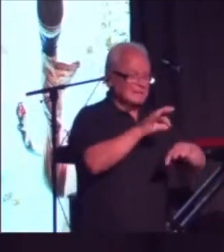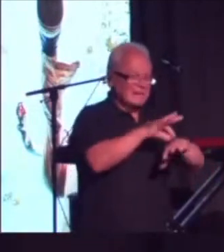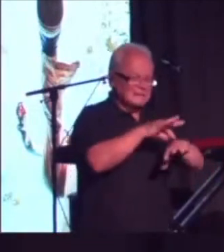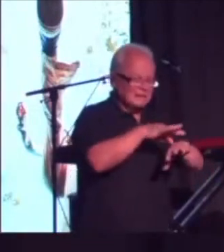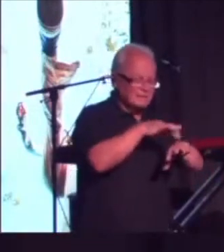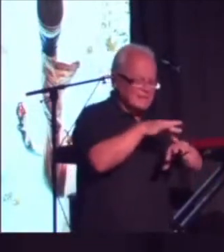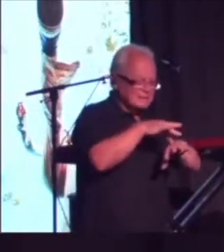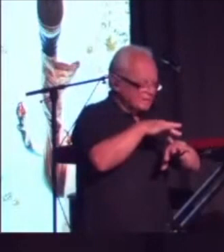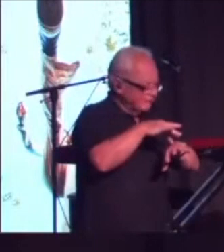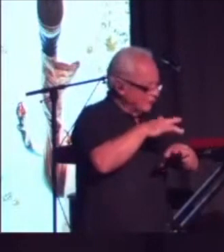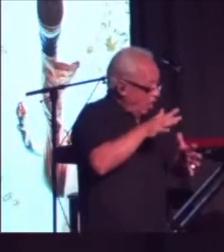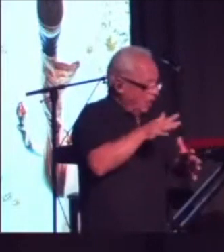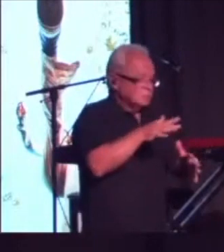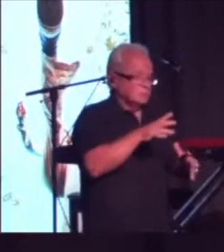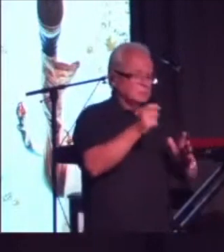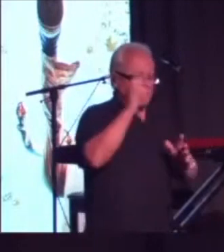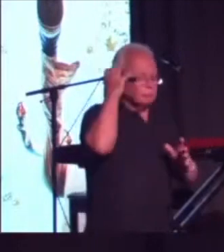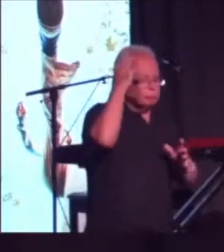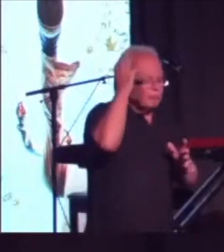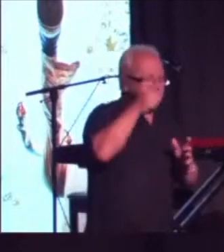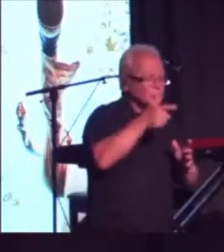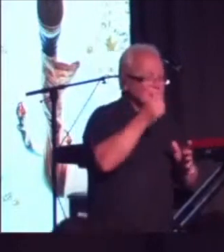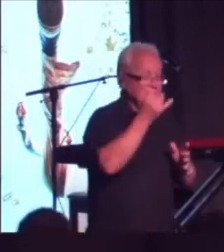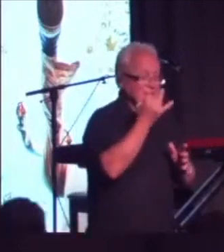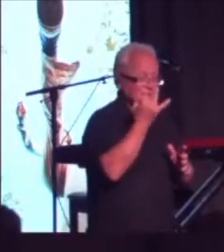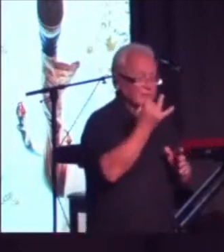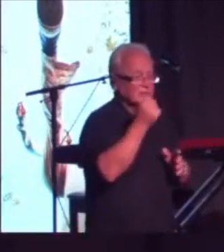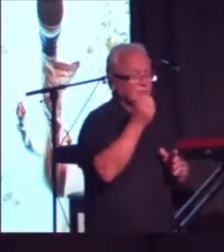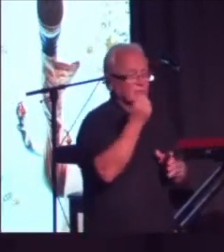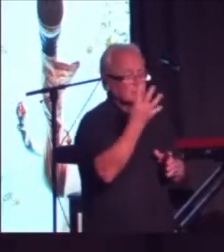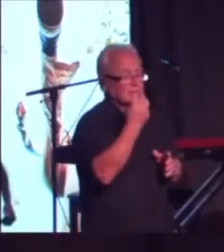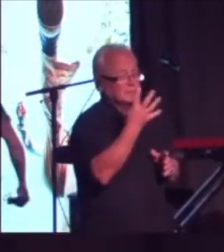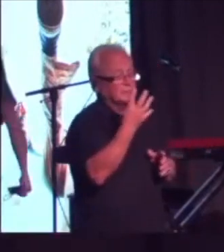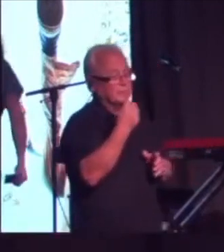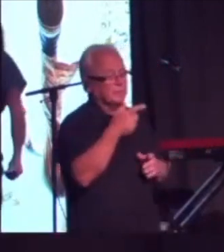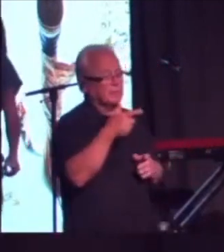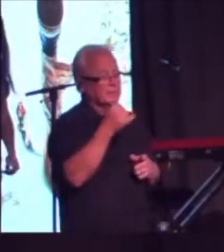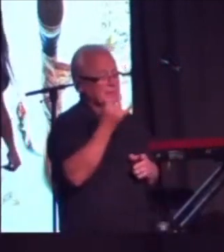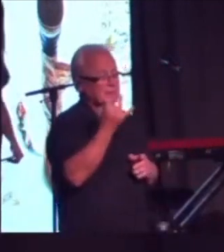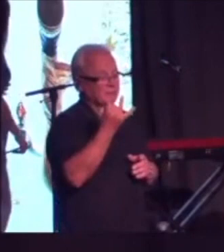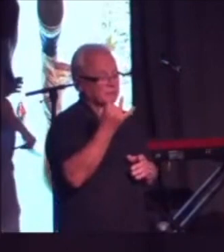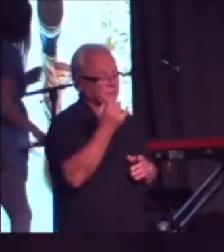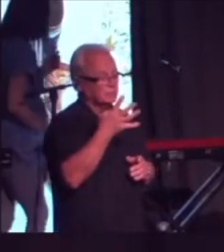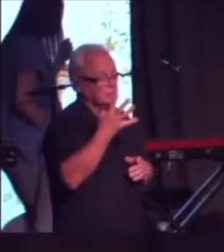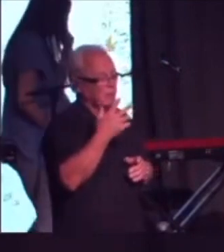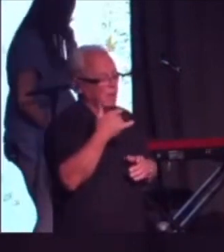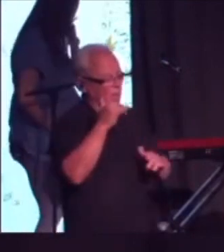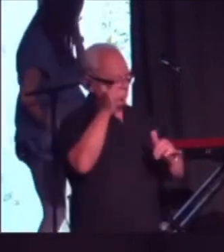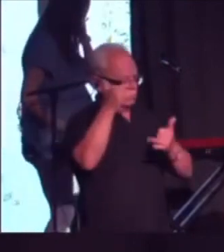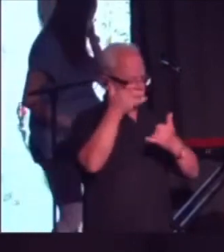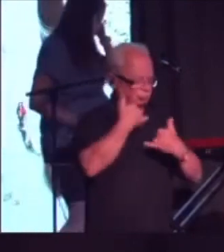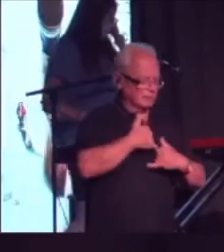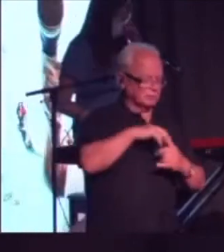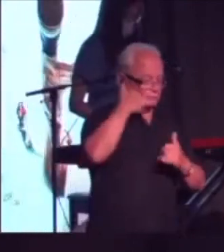this too because this is important. Proverbs 27:14. See if you can find yourself in this verse.